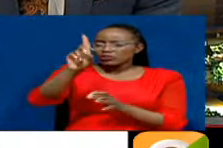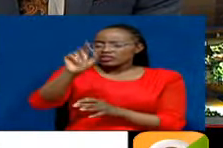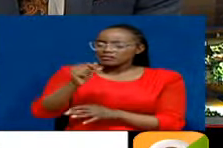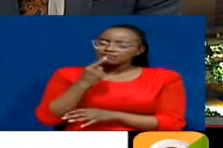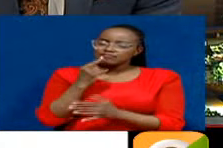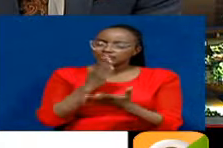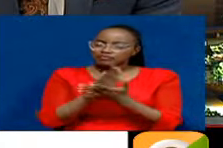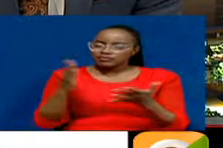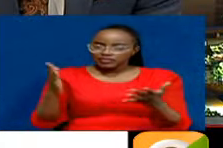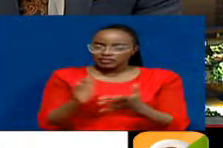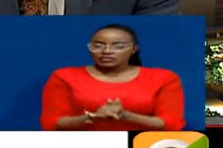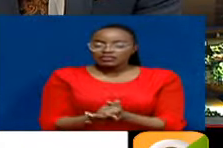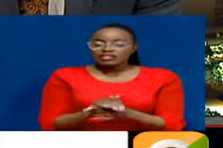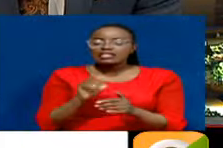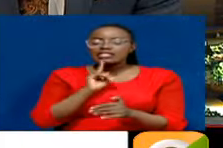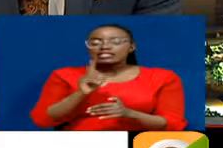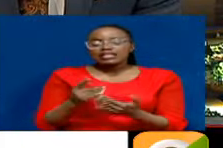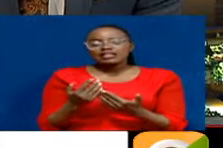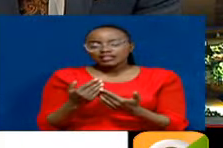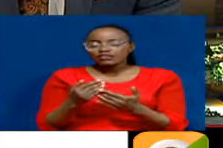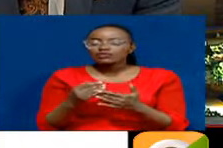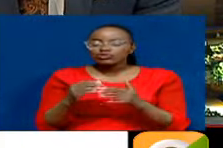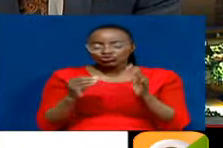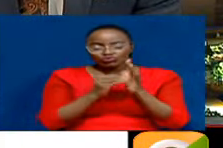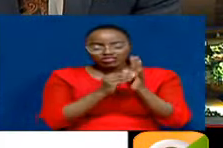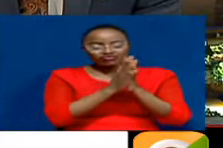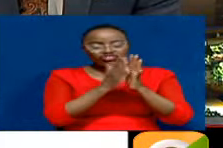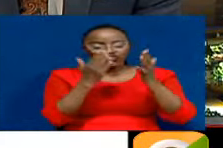Let me tell you something, Mohiga. Let me say this for record.